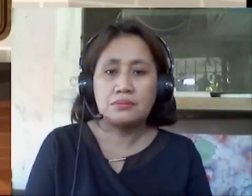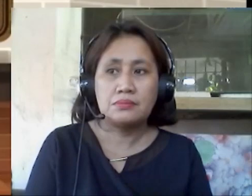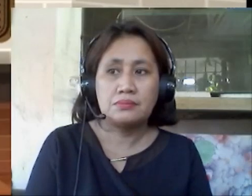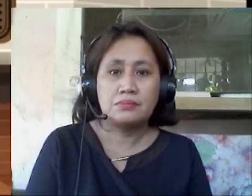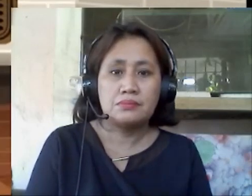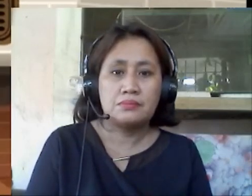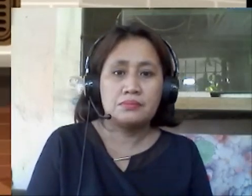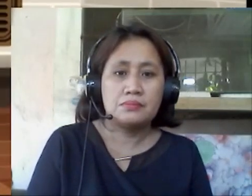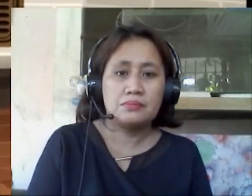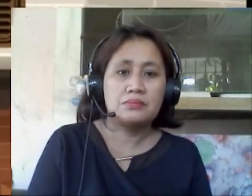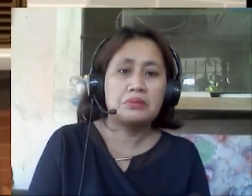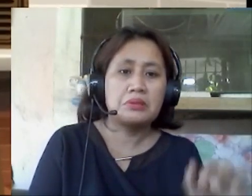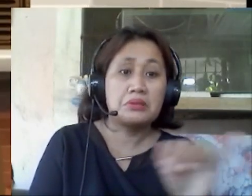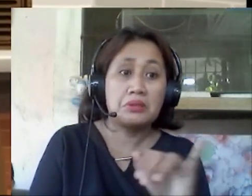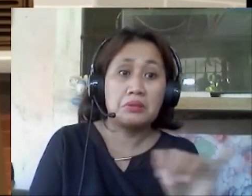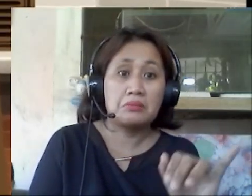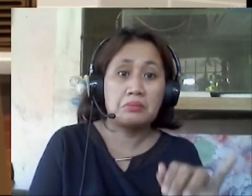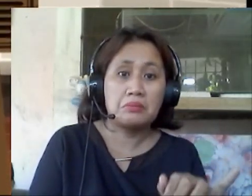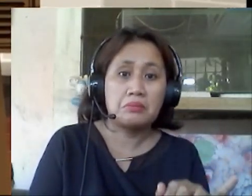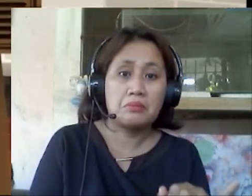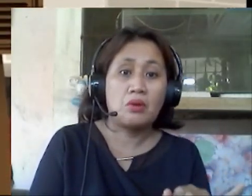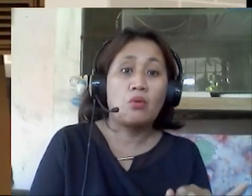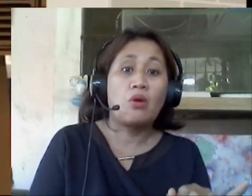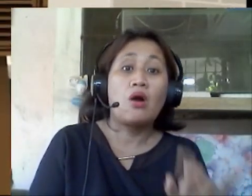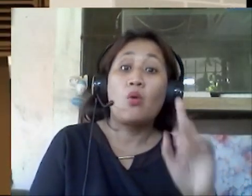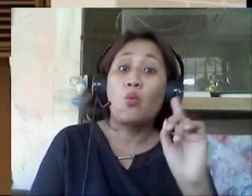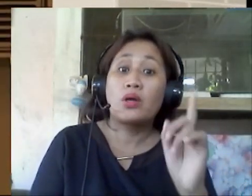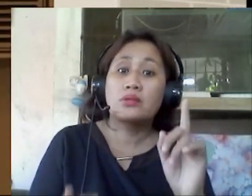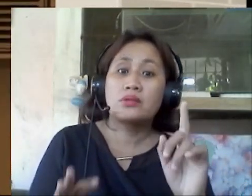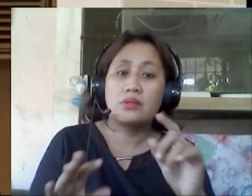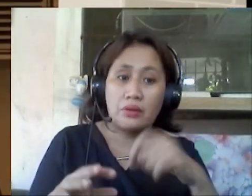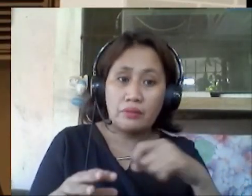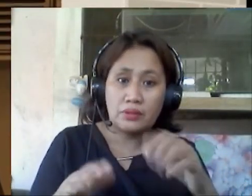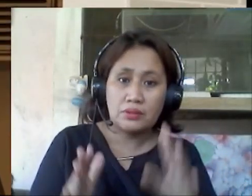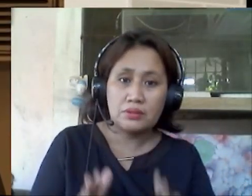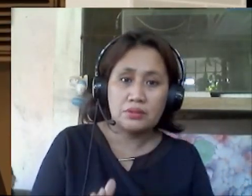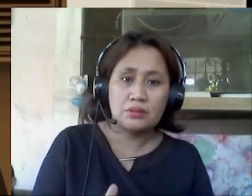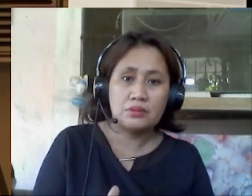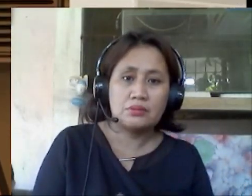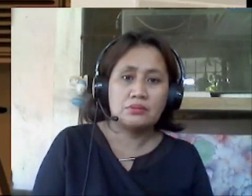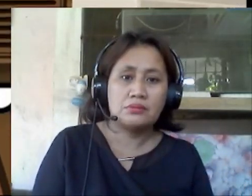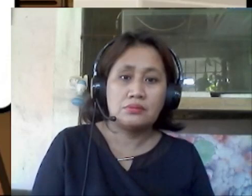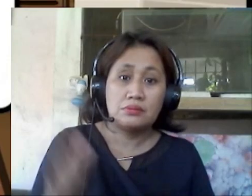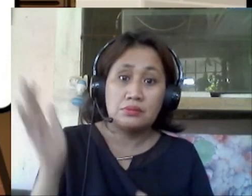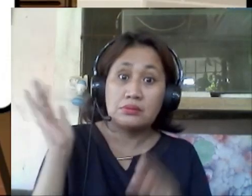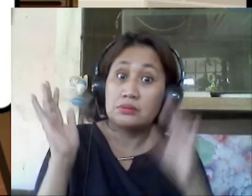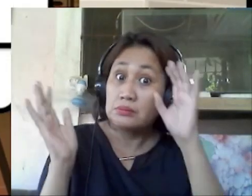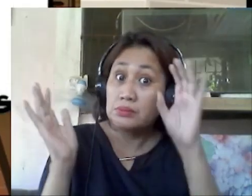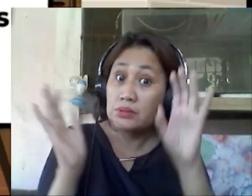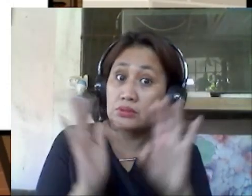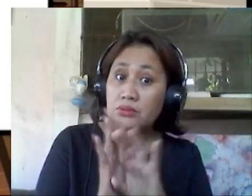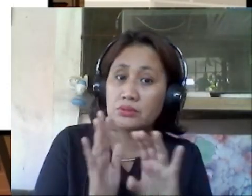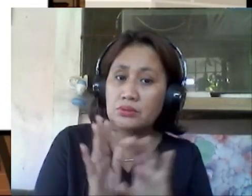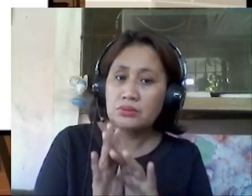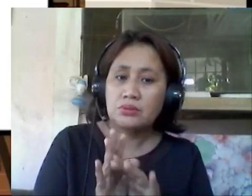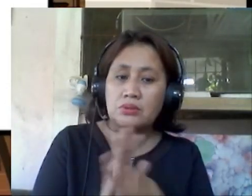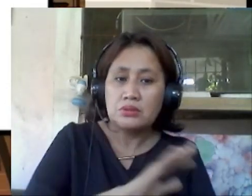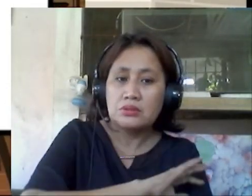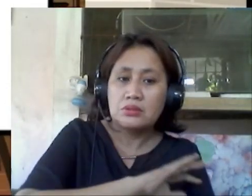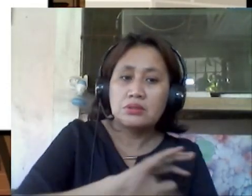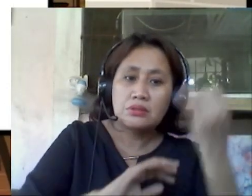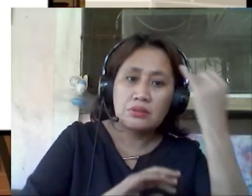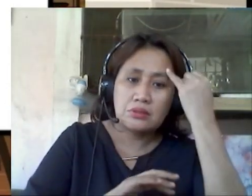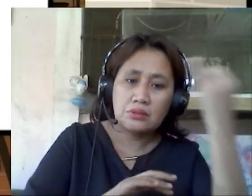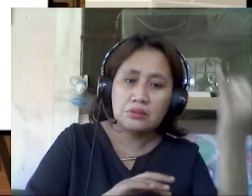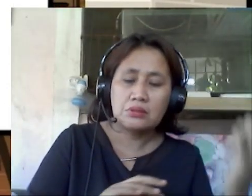And just like what Voltaire, a French Enlightenment writer, historian, and philosopher said, stealing ideas is